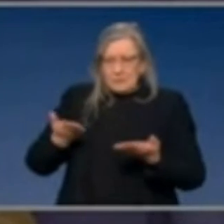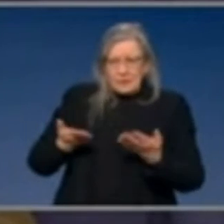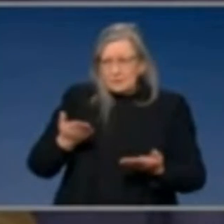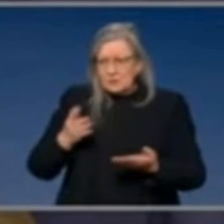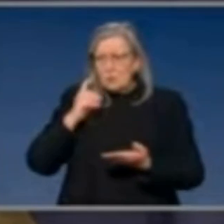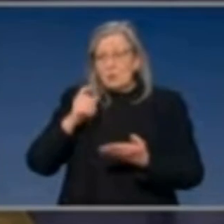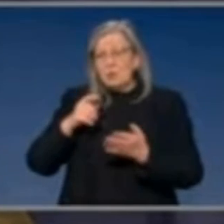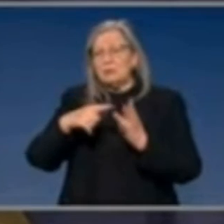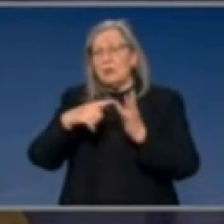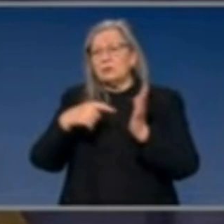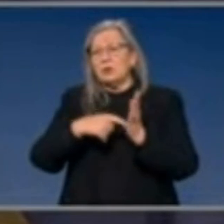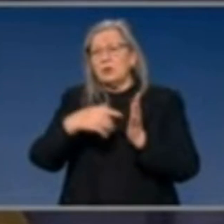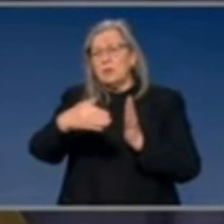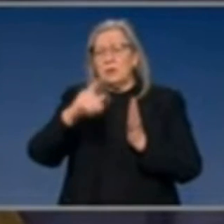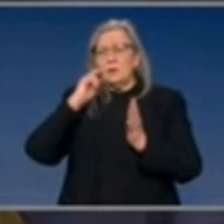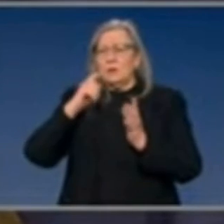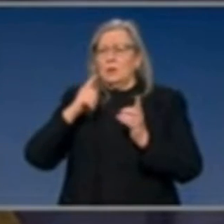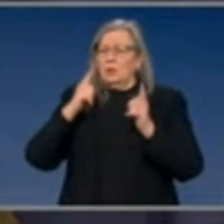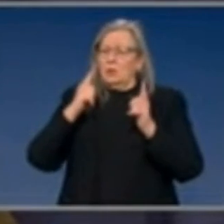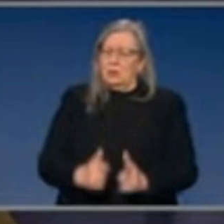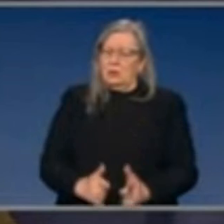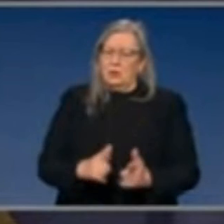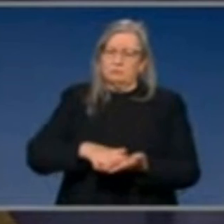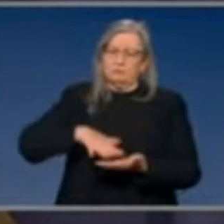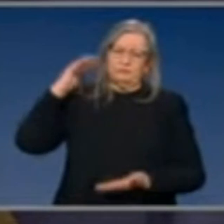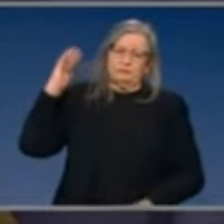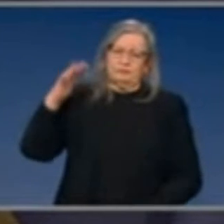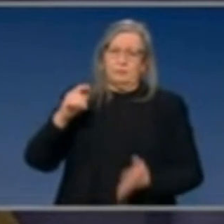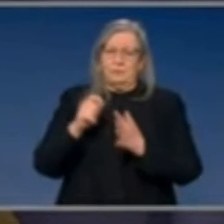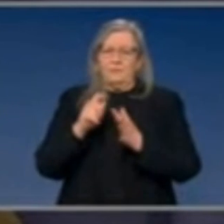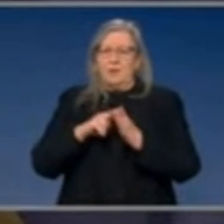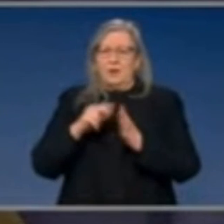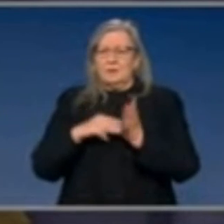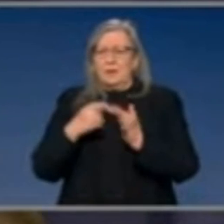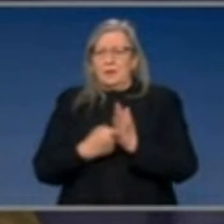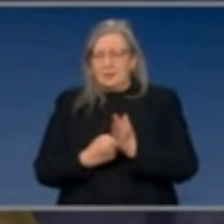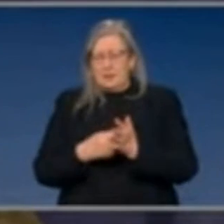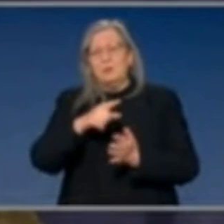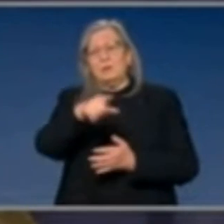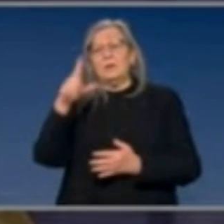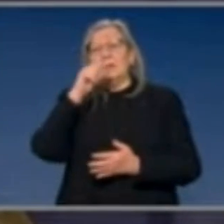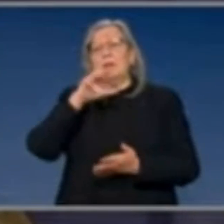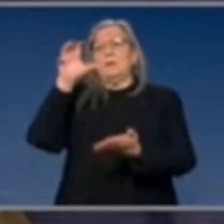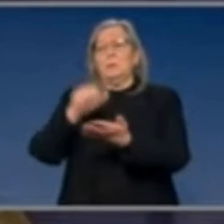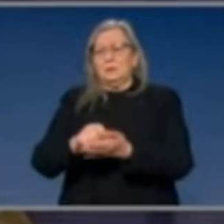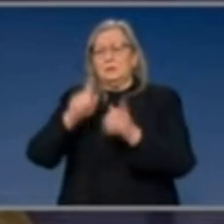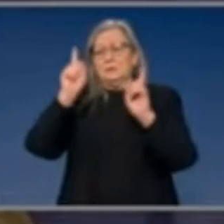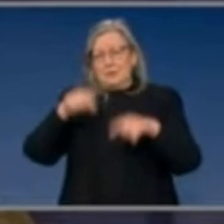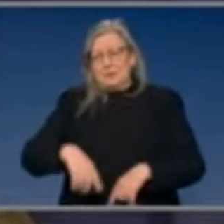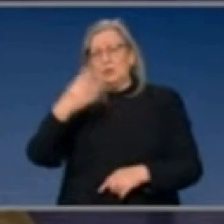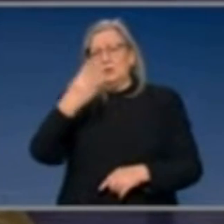very large amounts of Pfizer that are coming. So bookings from the middle of next month, from the 13th, we think will